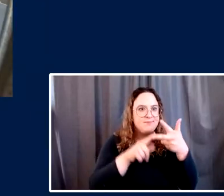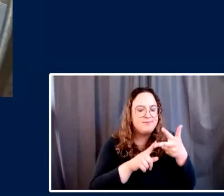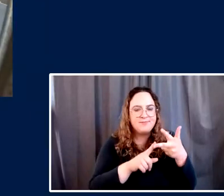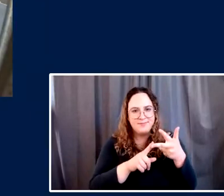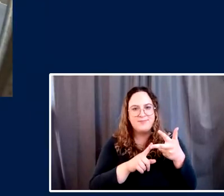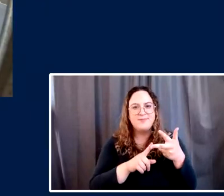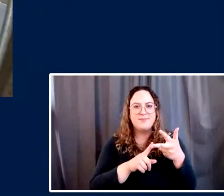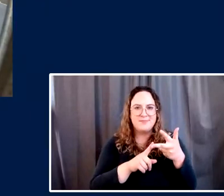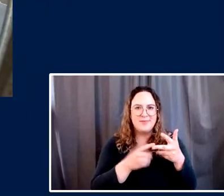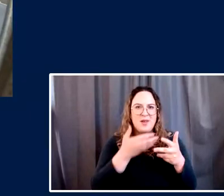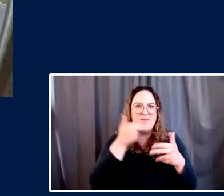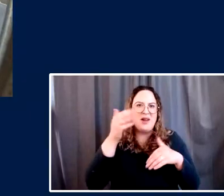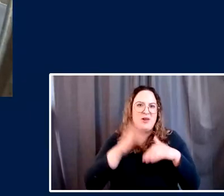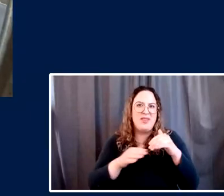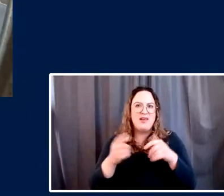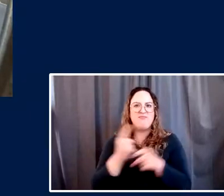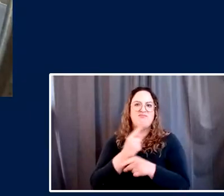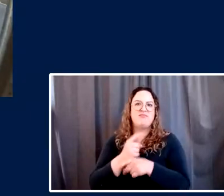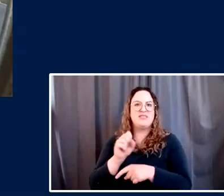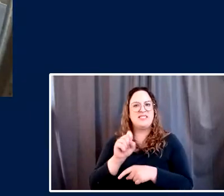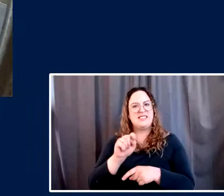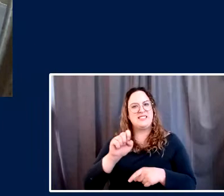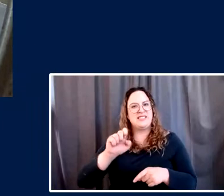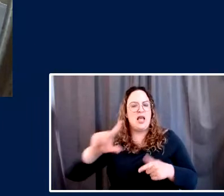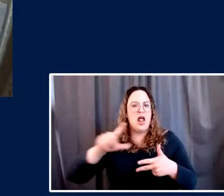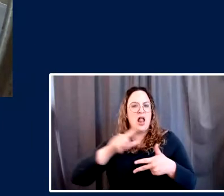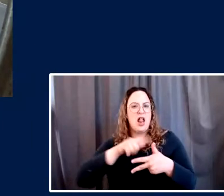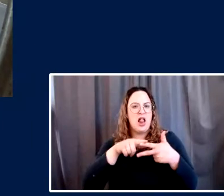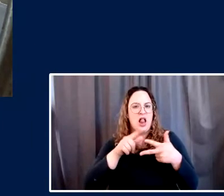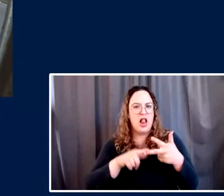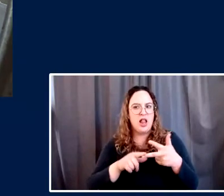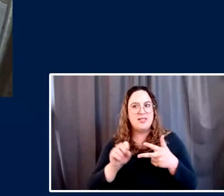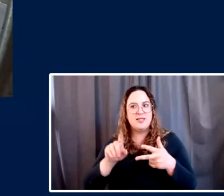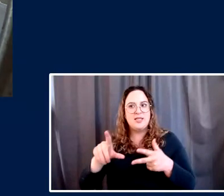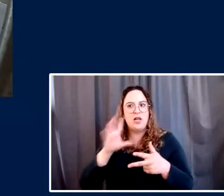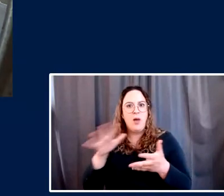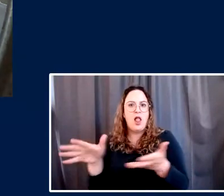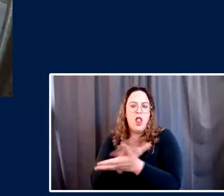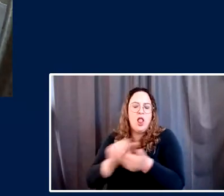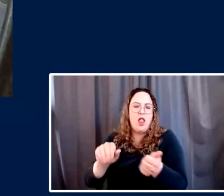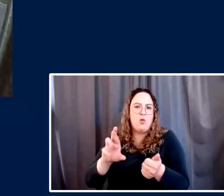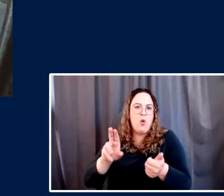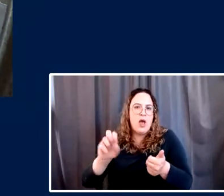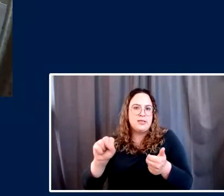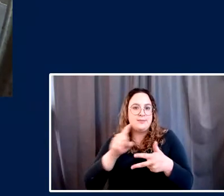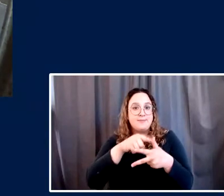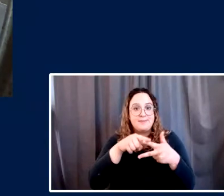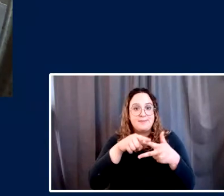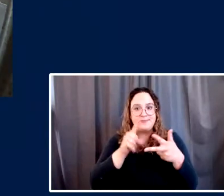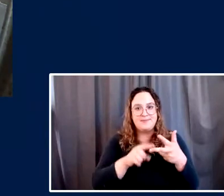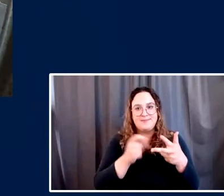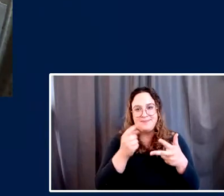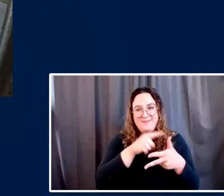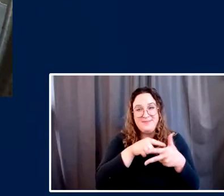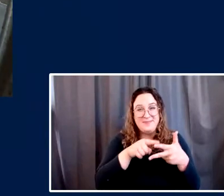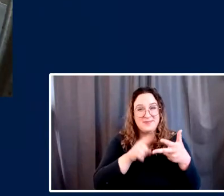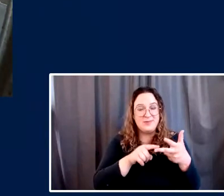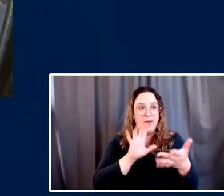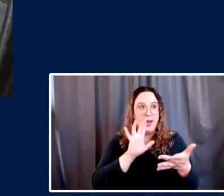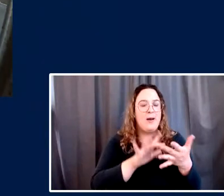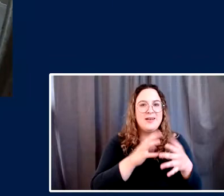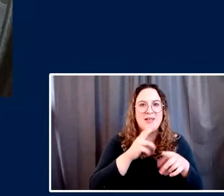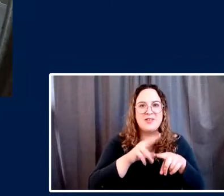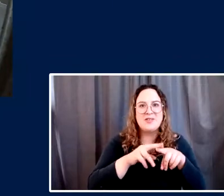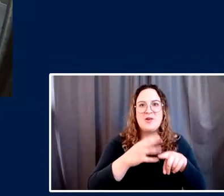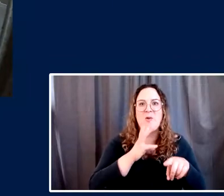steel underwater. But also, because we have all these different metals that actually are in contact, we use